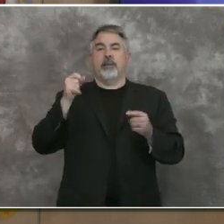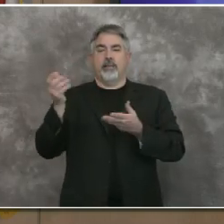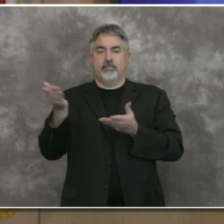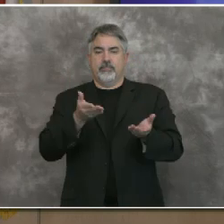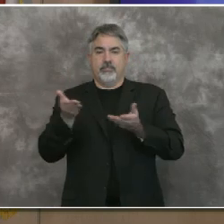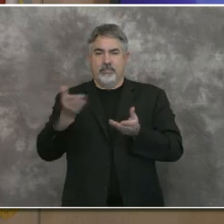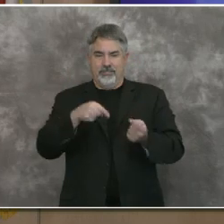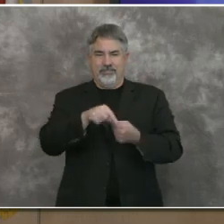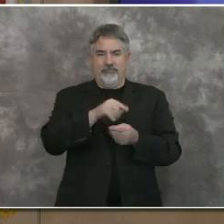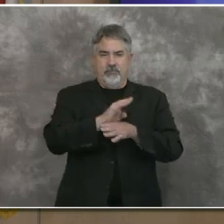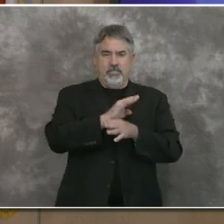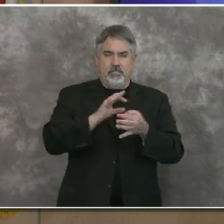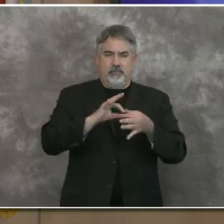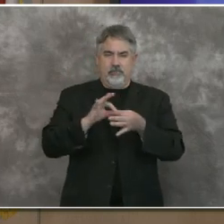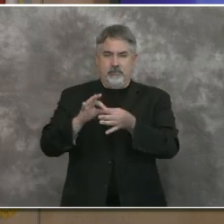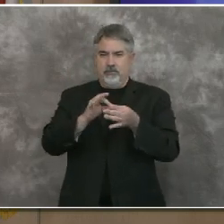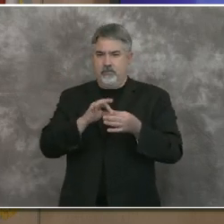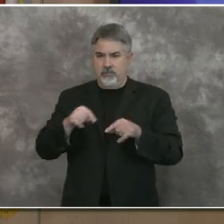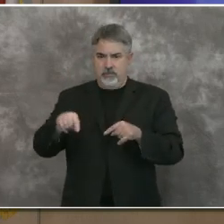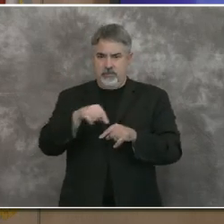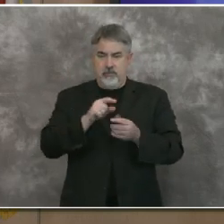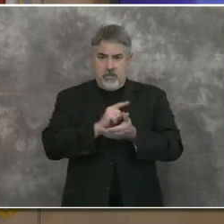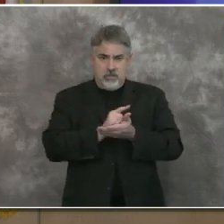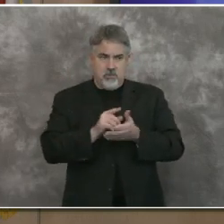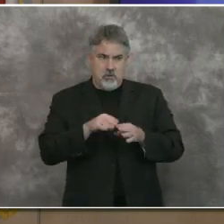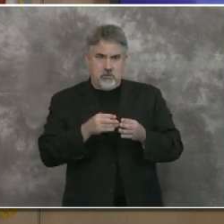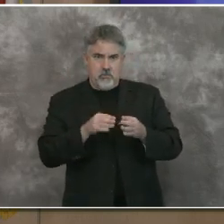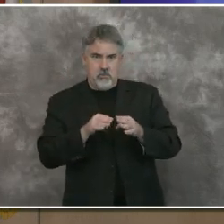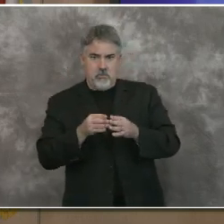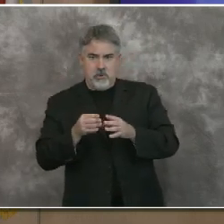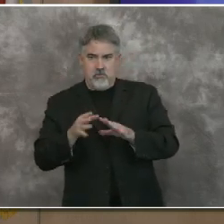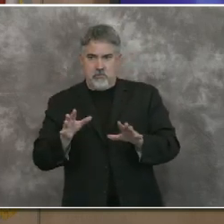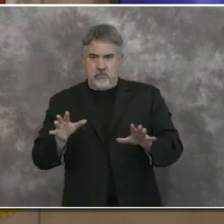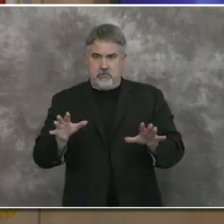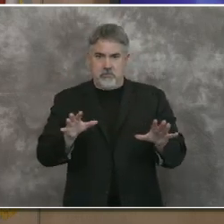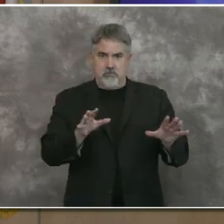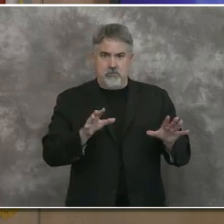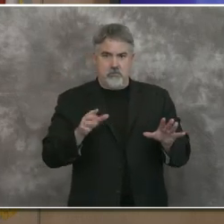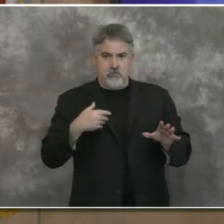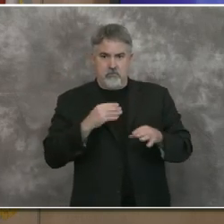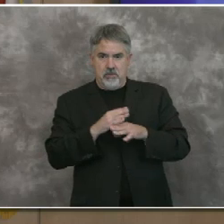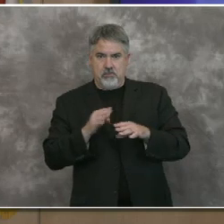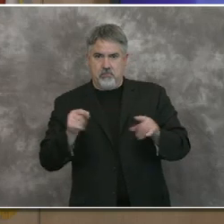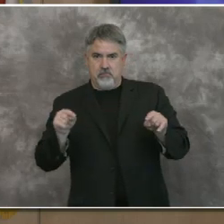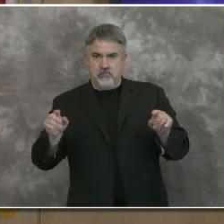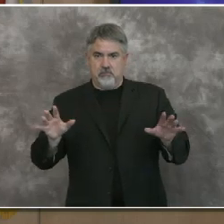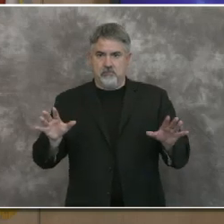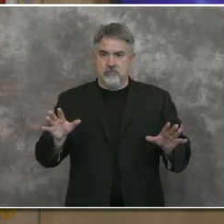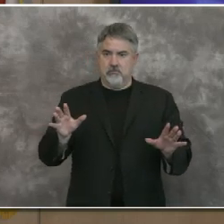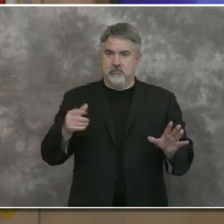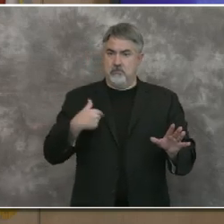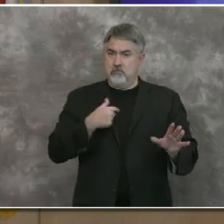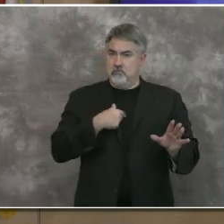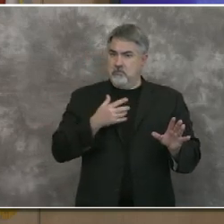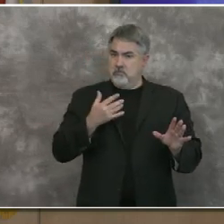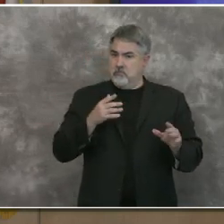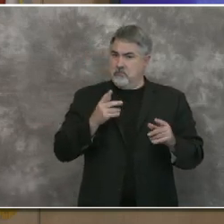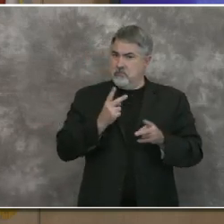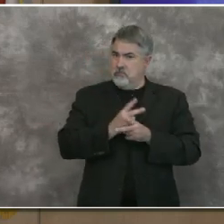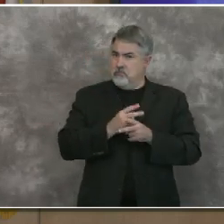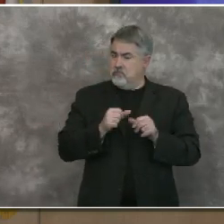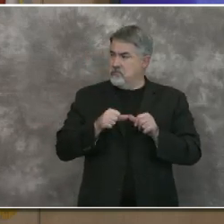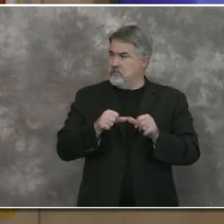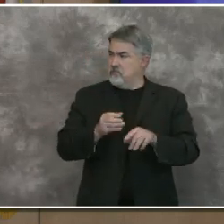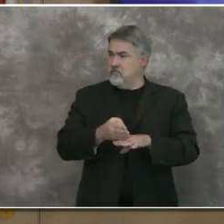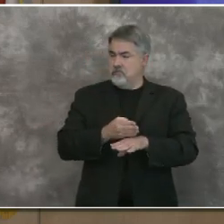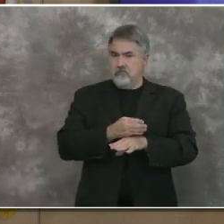took additional steps forward into business services and some other types of entities. And so I think we will continue to progress consistent with the state of